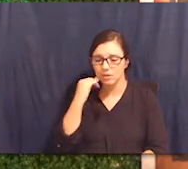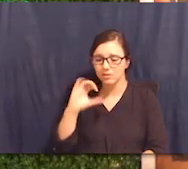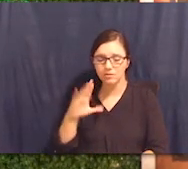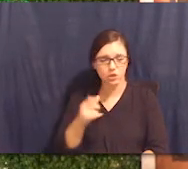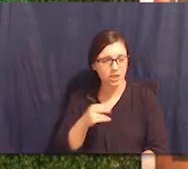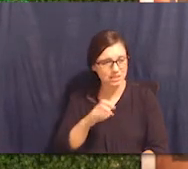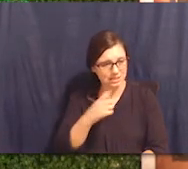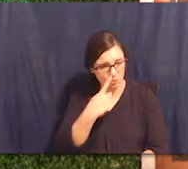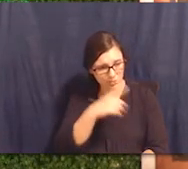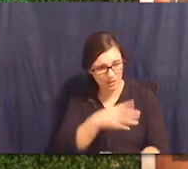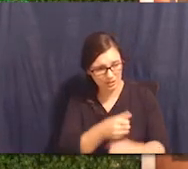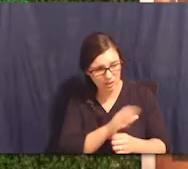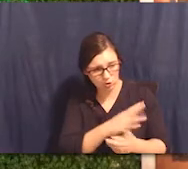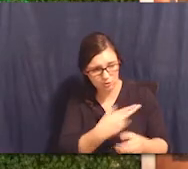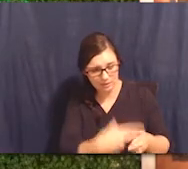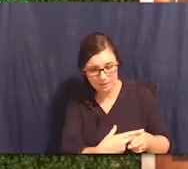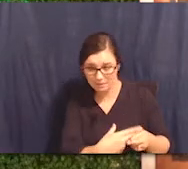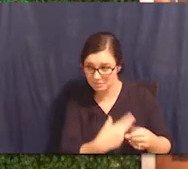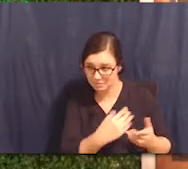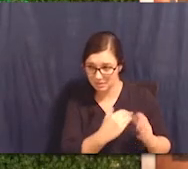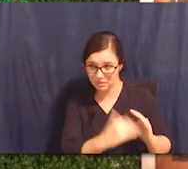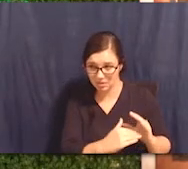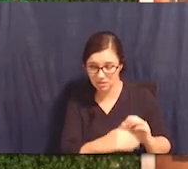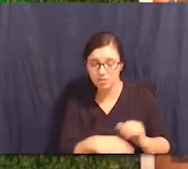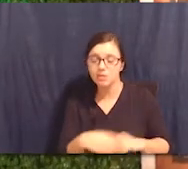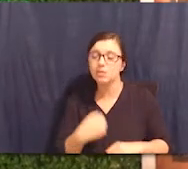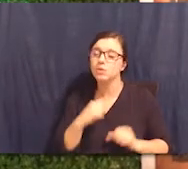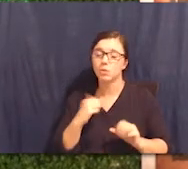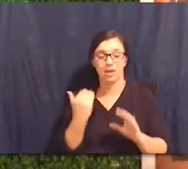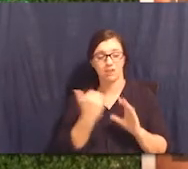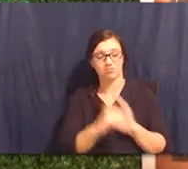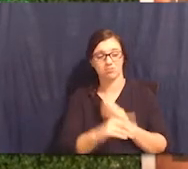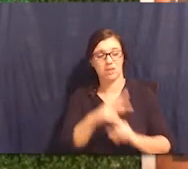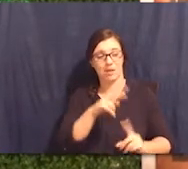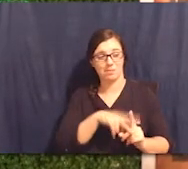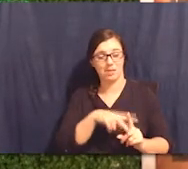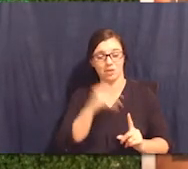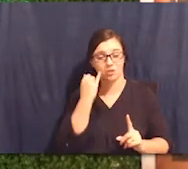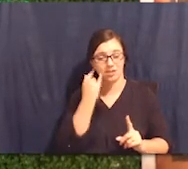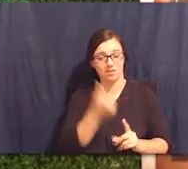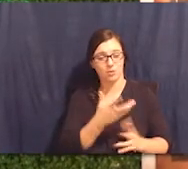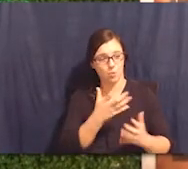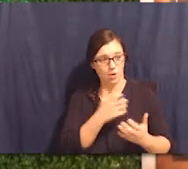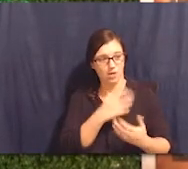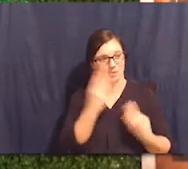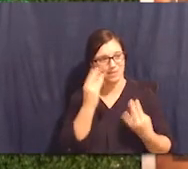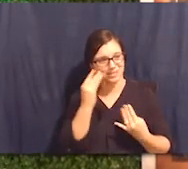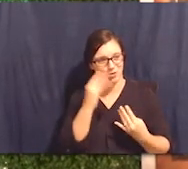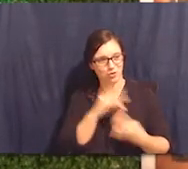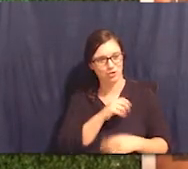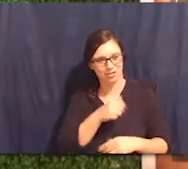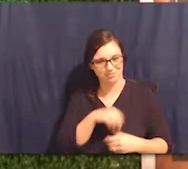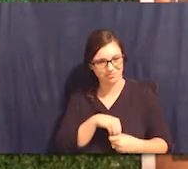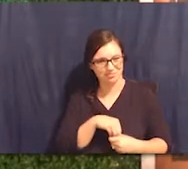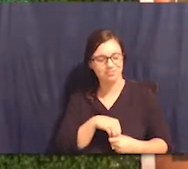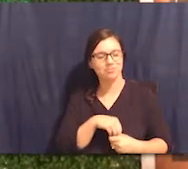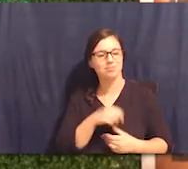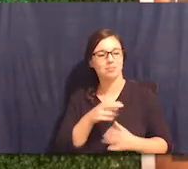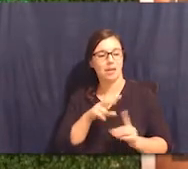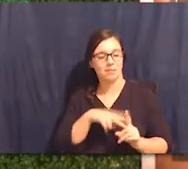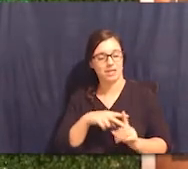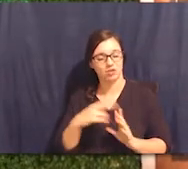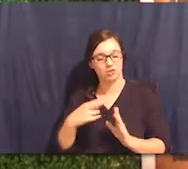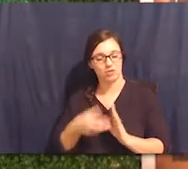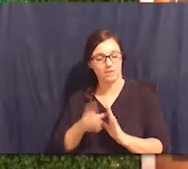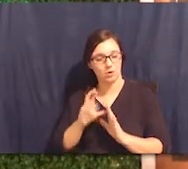If you can get her name and email address, we can send you an application if you would like to be considered. The applications are reviewed